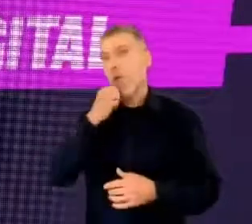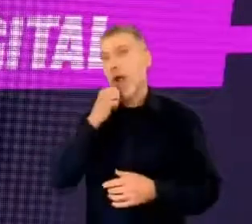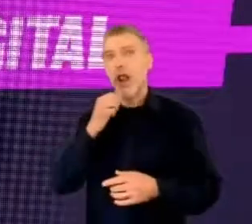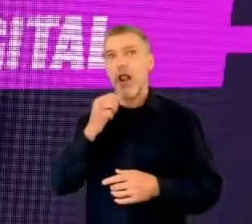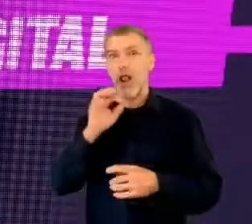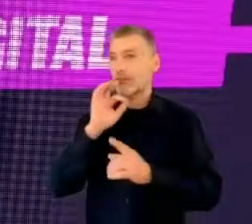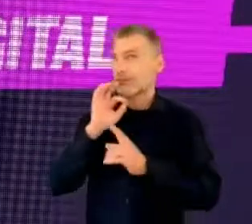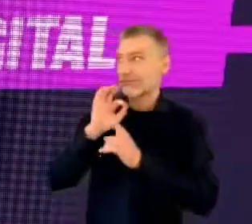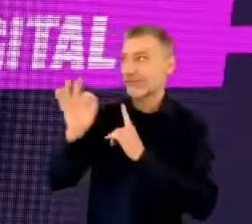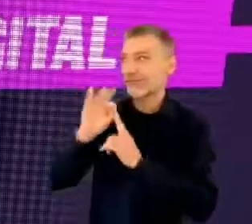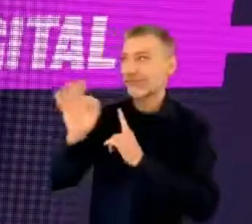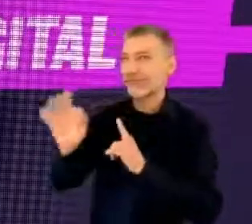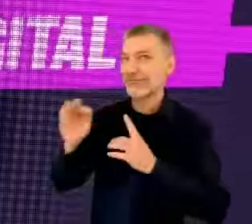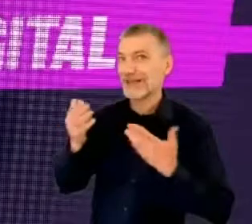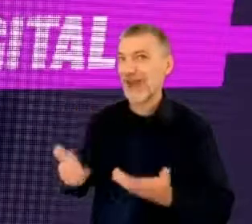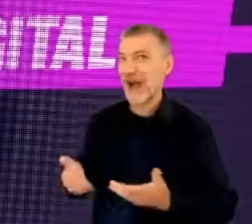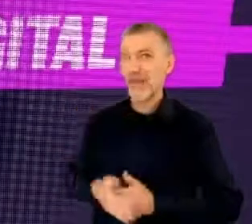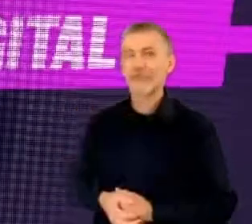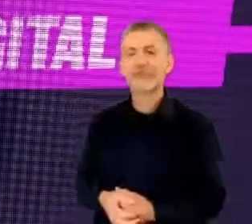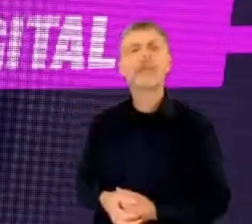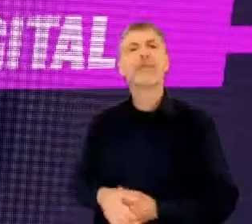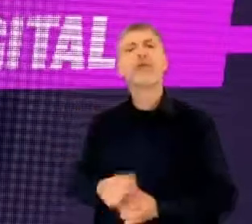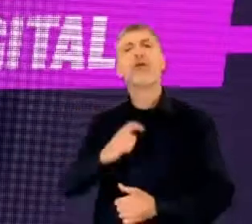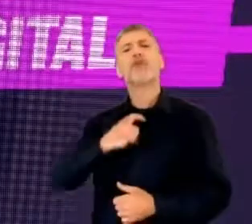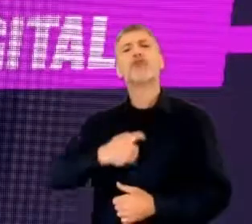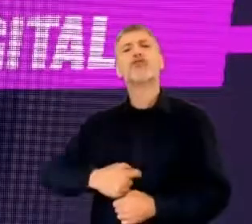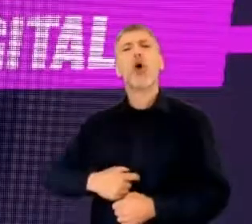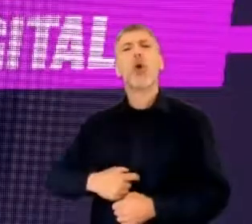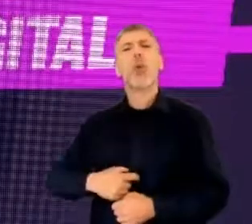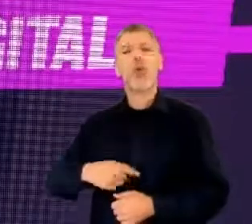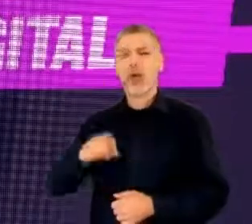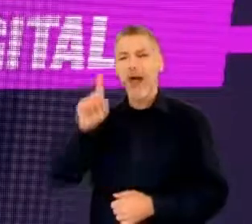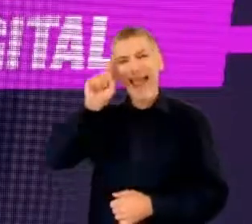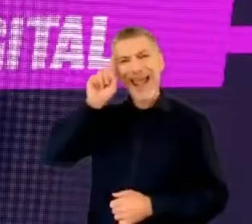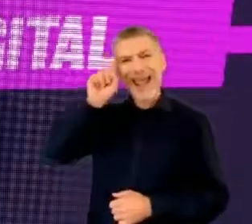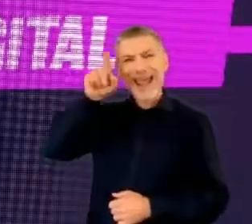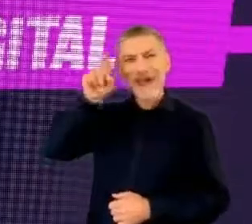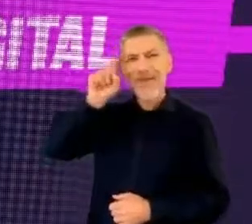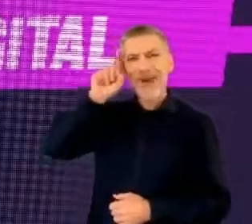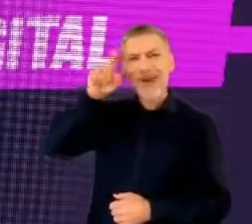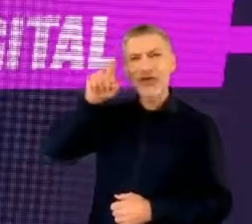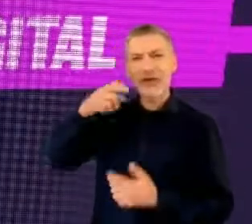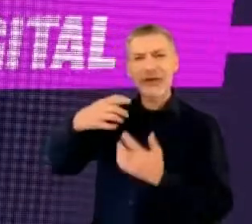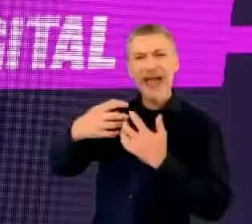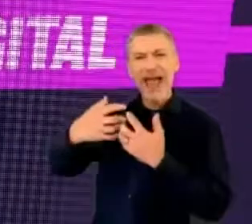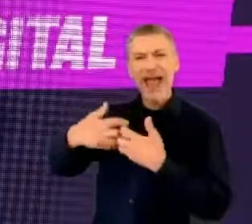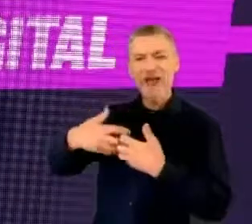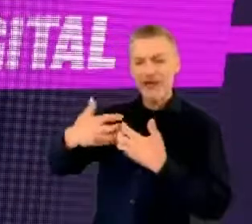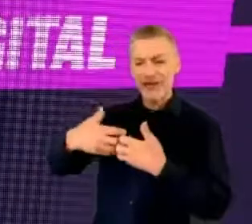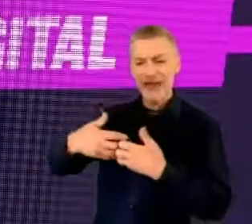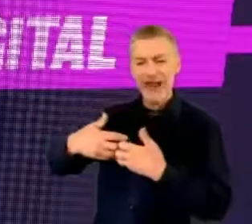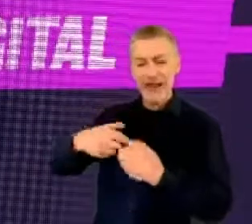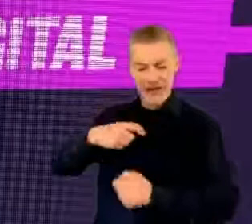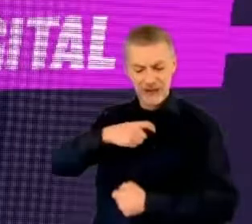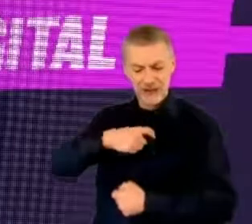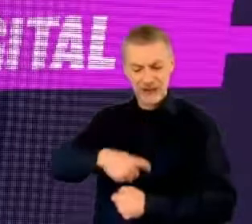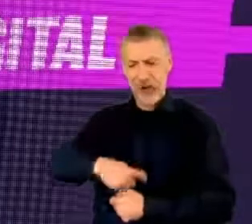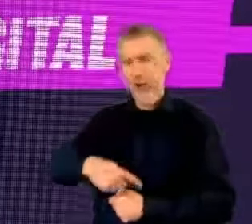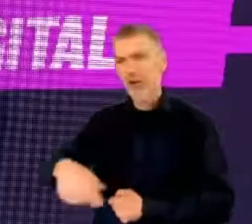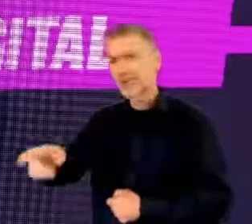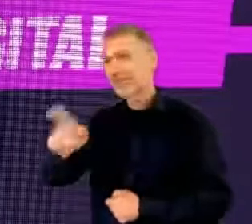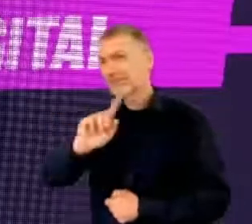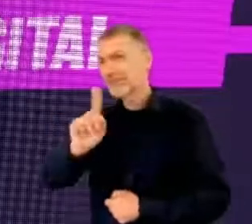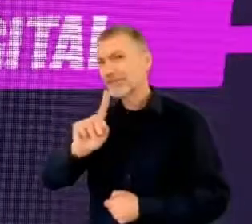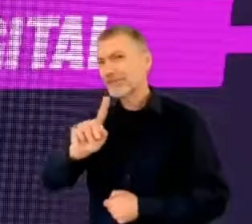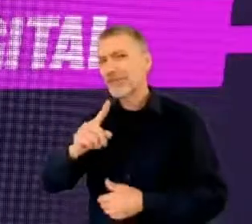And the role of innovation engineer, now that is quite a role. I'm going to ask Arusa.